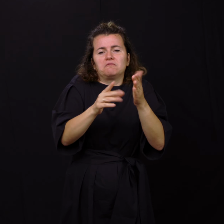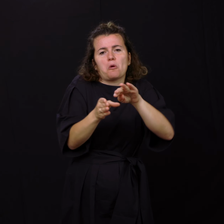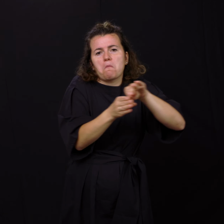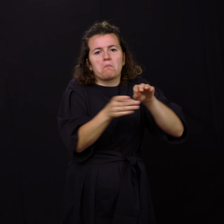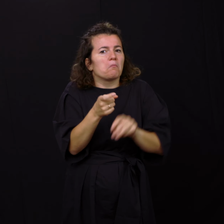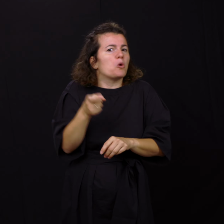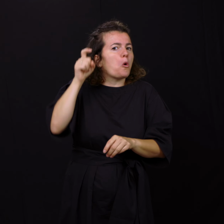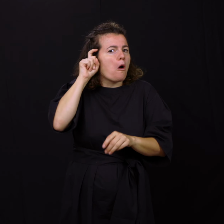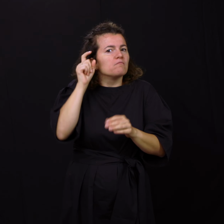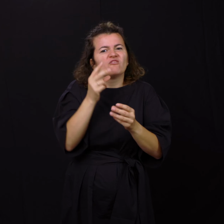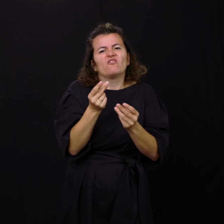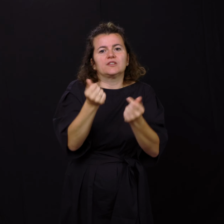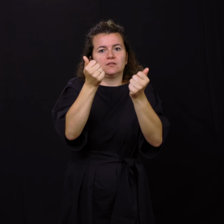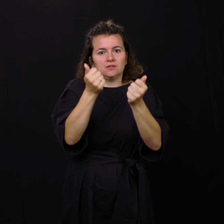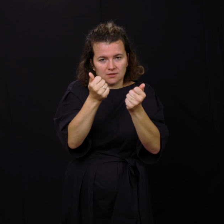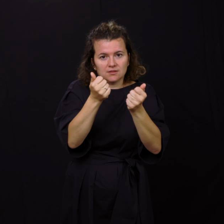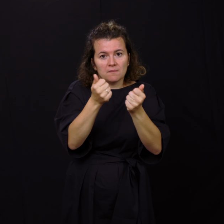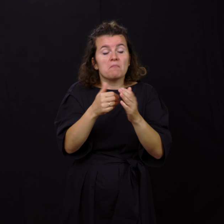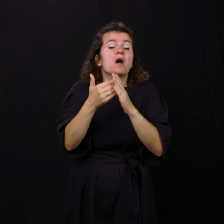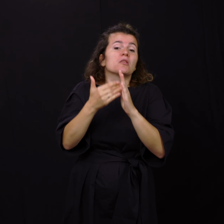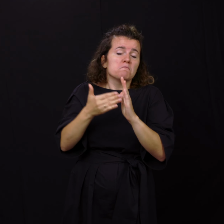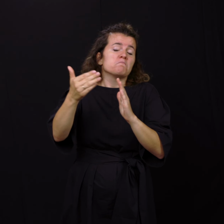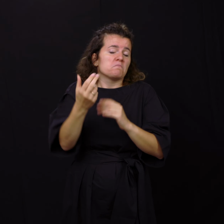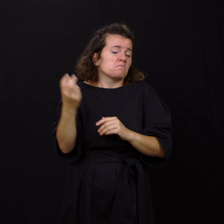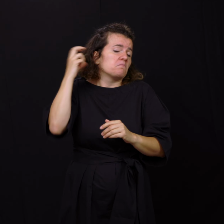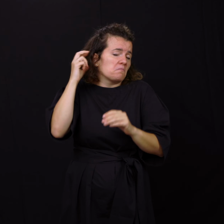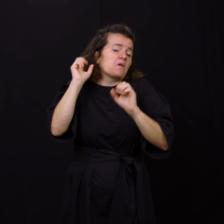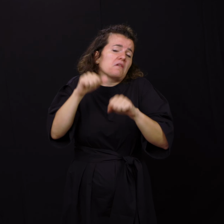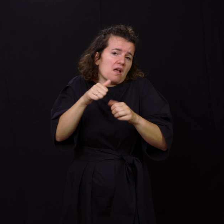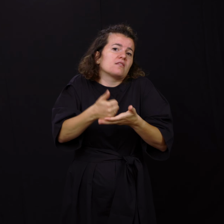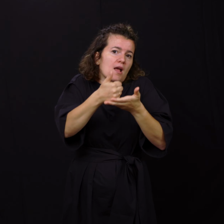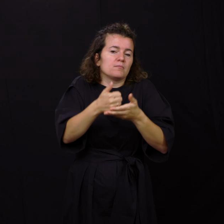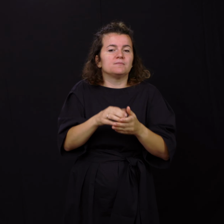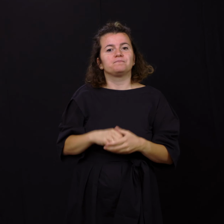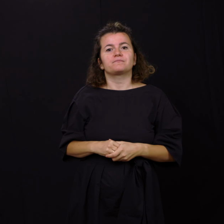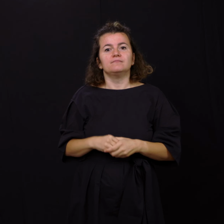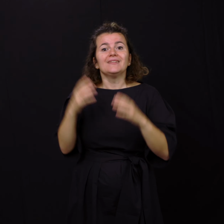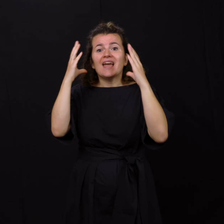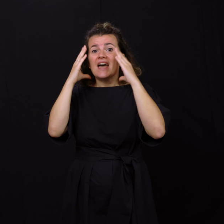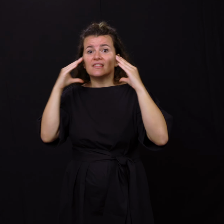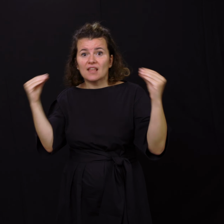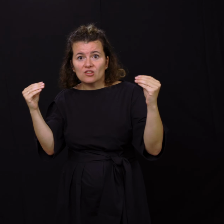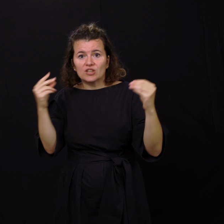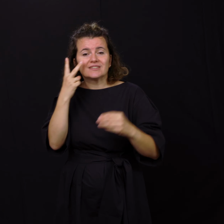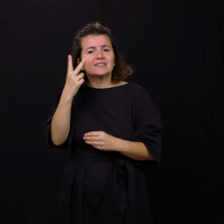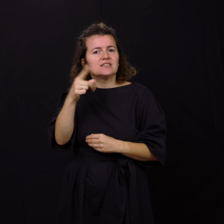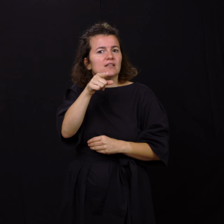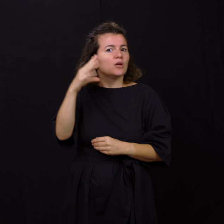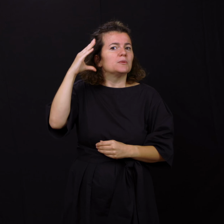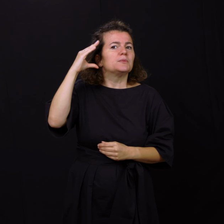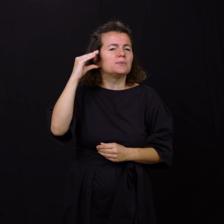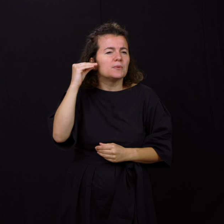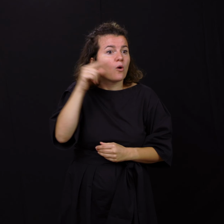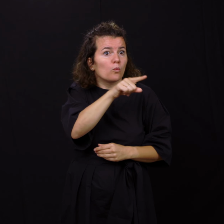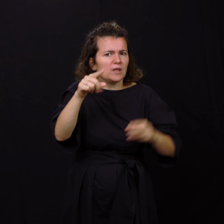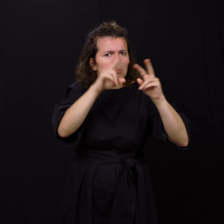rare, especially in the Netherlands, we know that the hearing loss is quite progressive, but also these patients will benefit from a